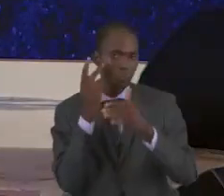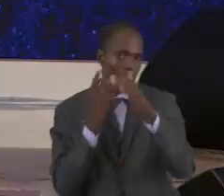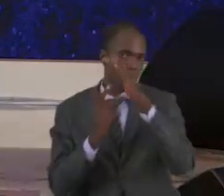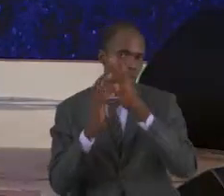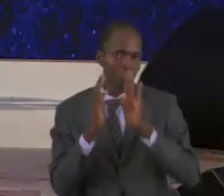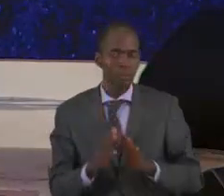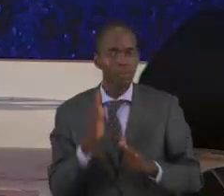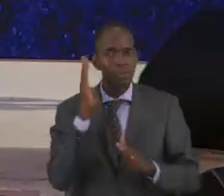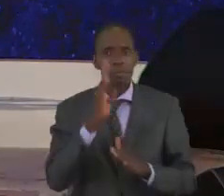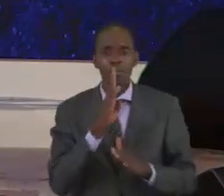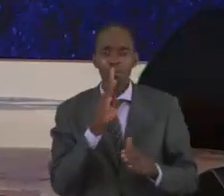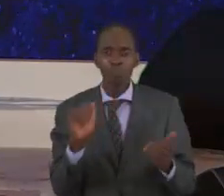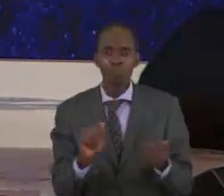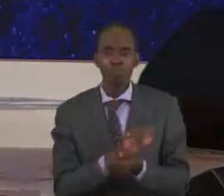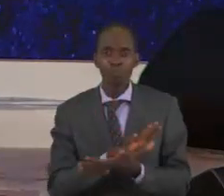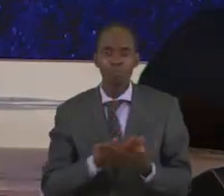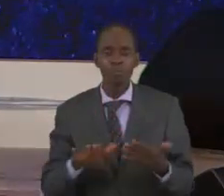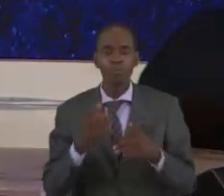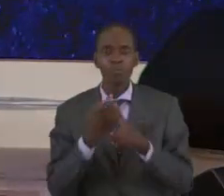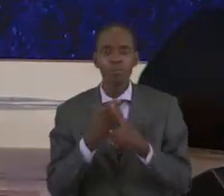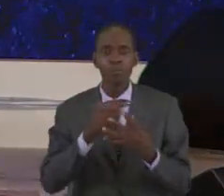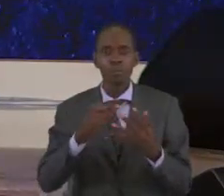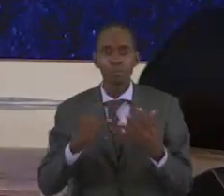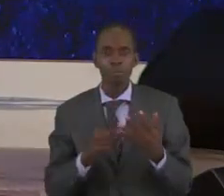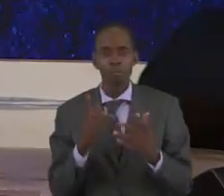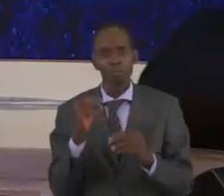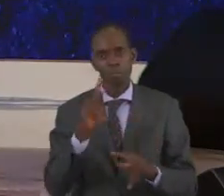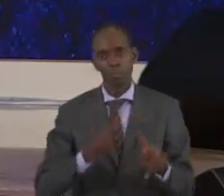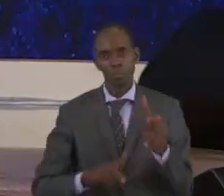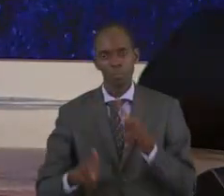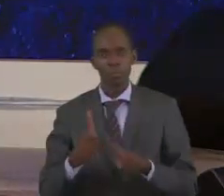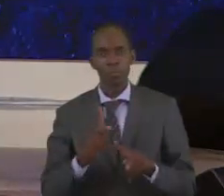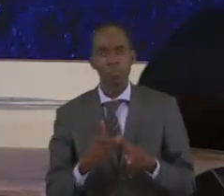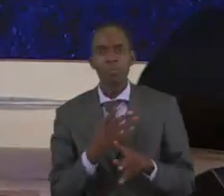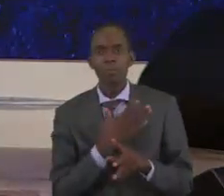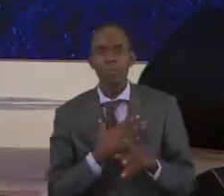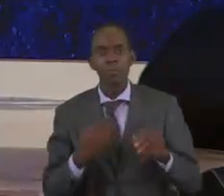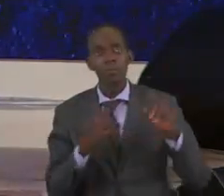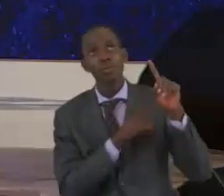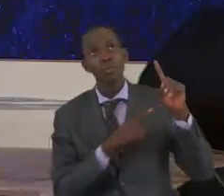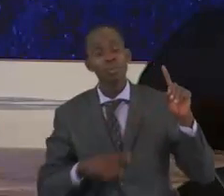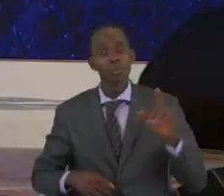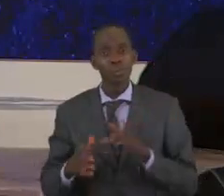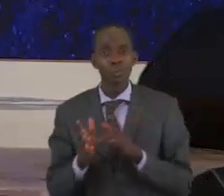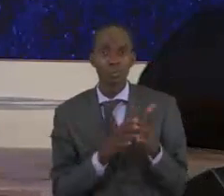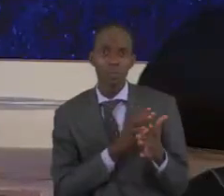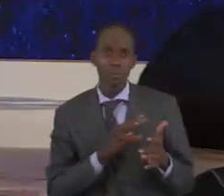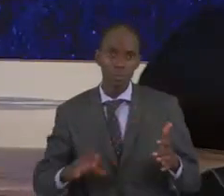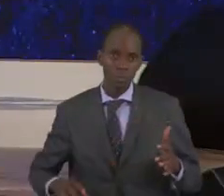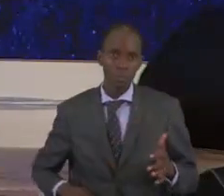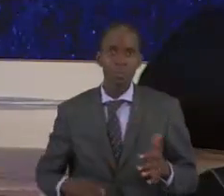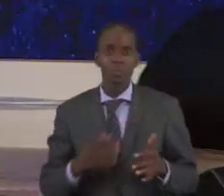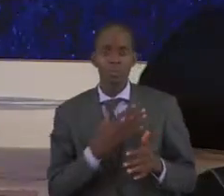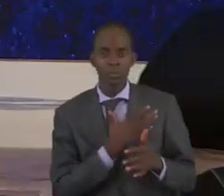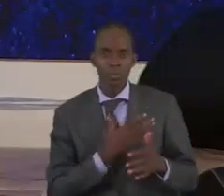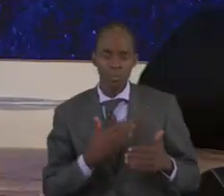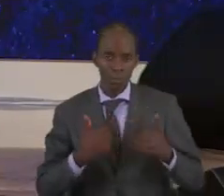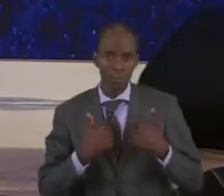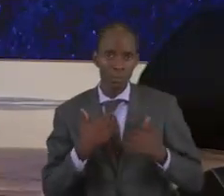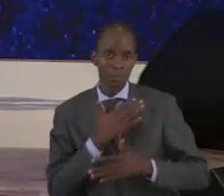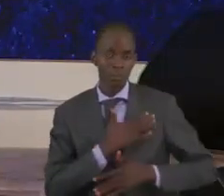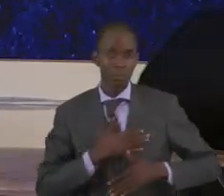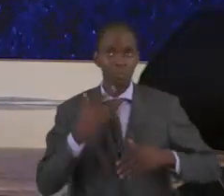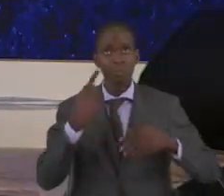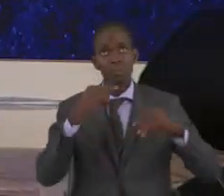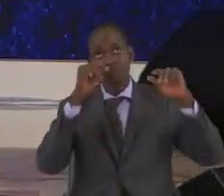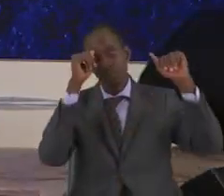be destroyed from among the people. As the Lord Jesus Christ had pleased the